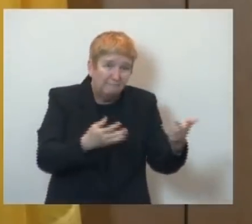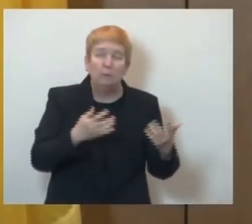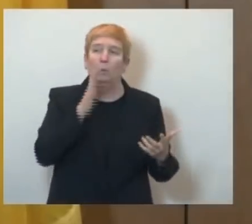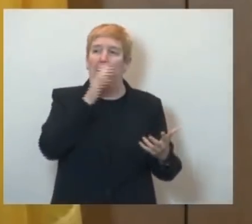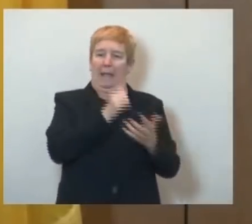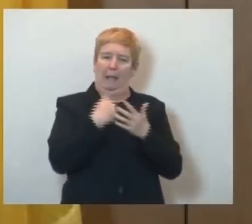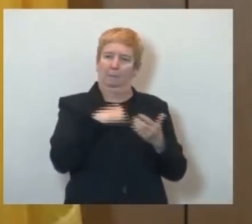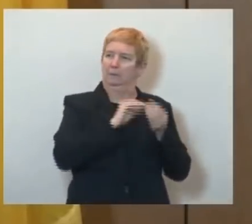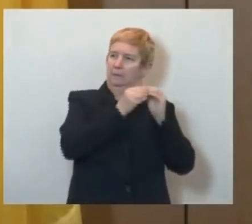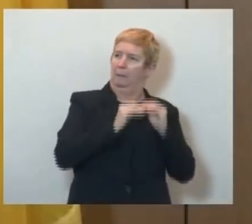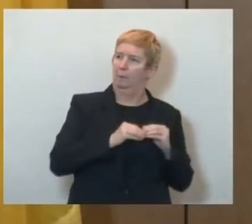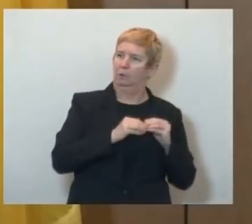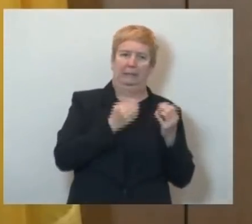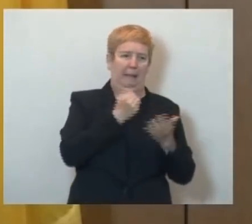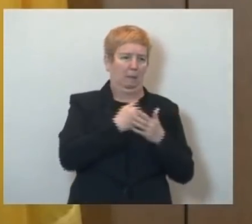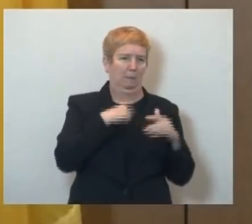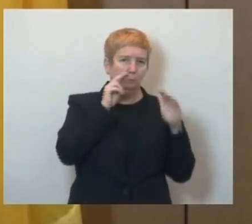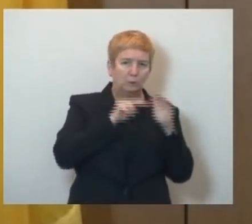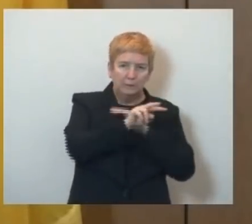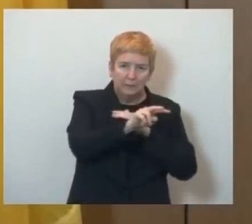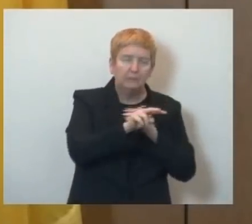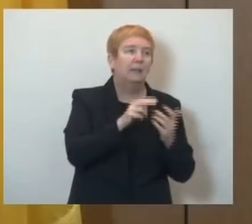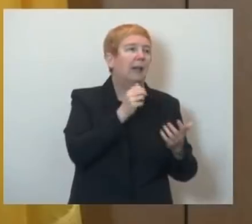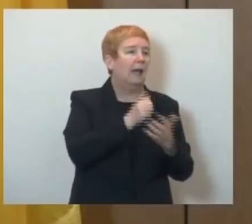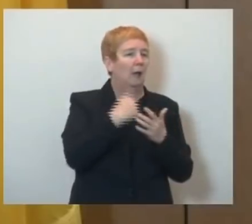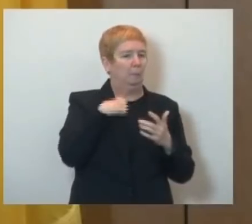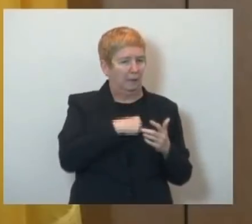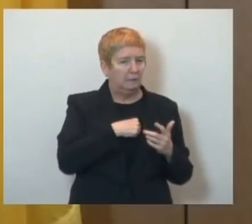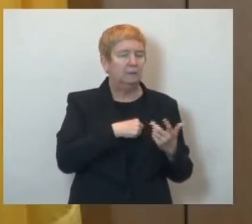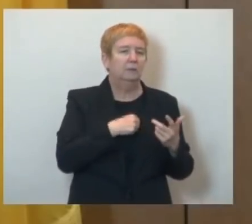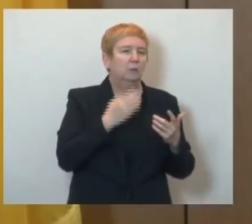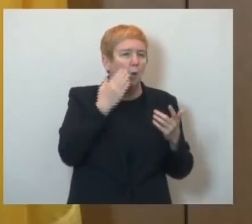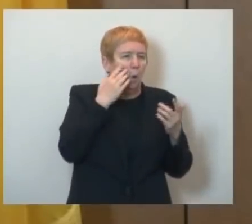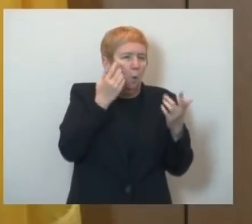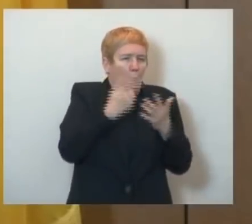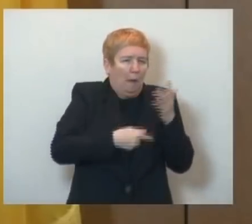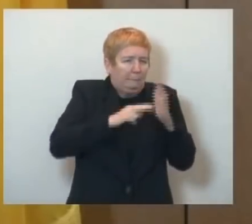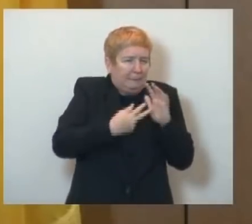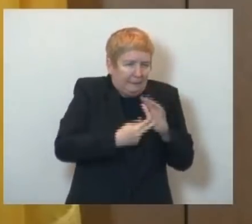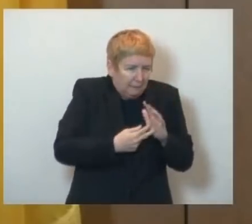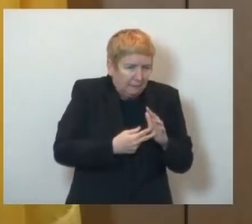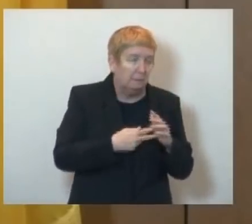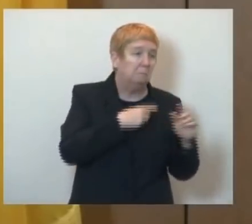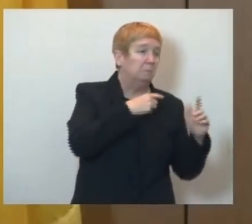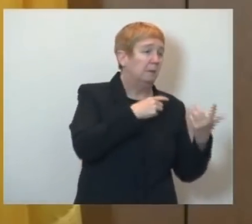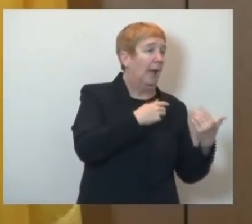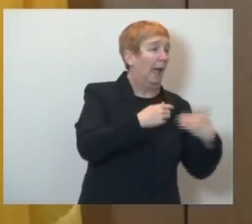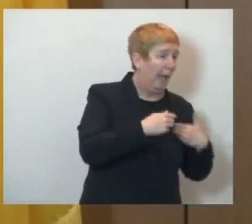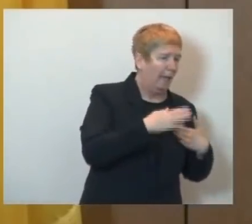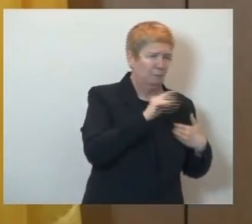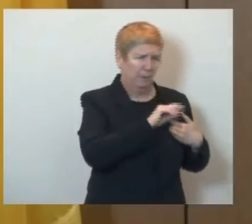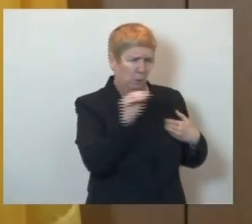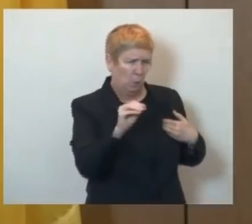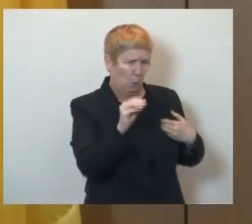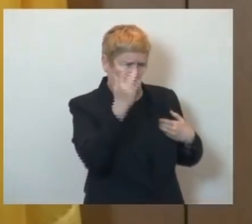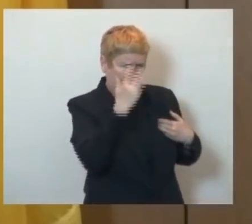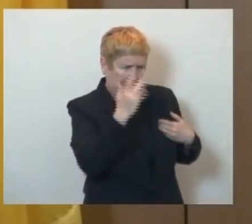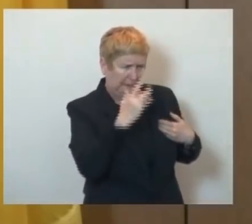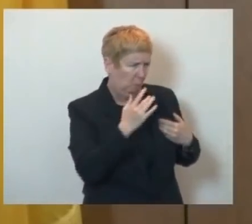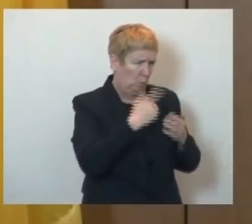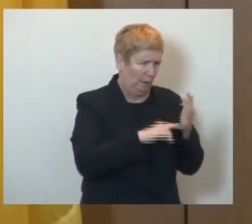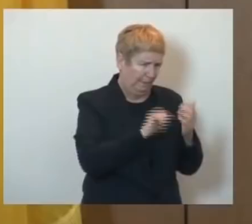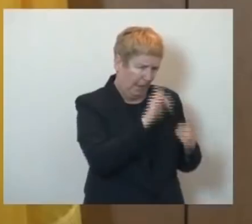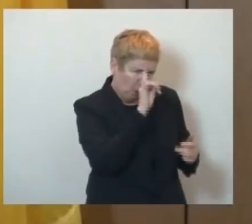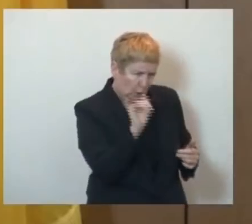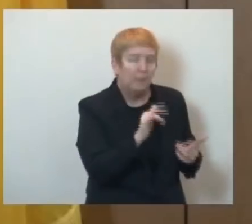It also allows us to do better by asymptomatic individuals. So you're right, and it was a great place for me to